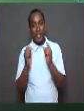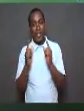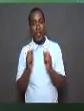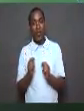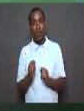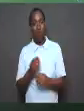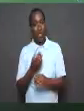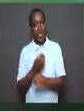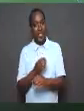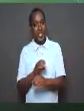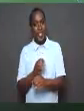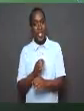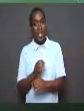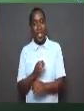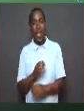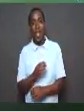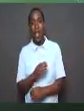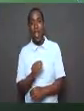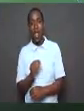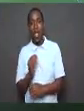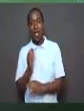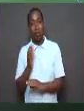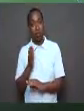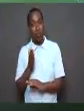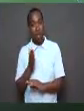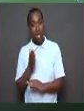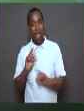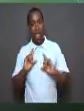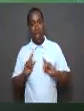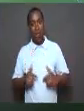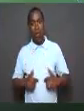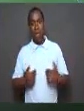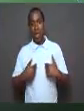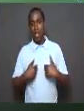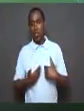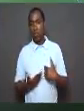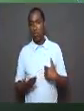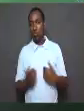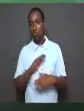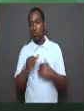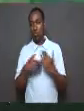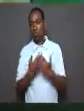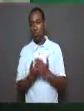of cells and therefore of living organisms as well.